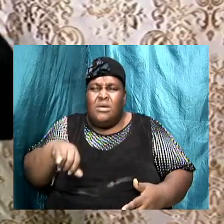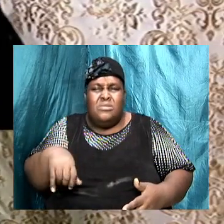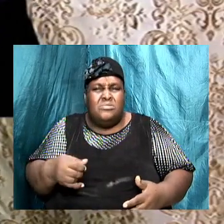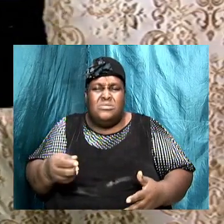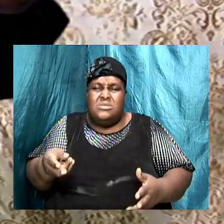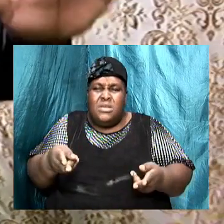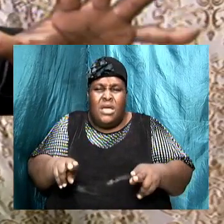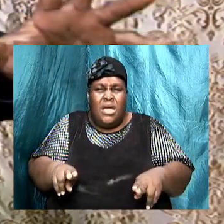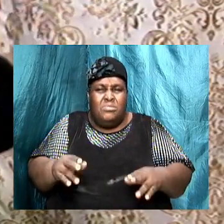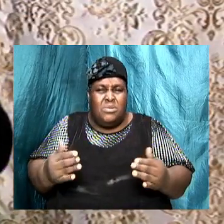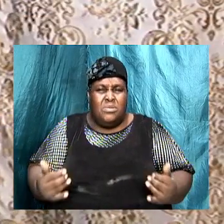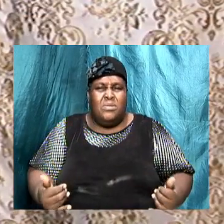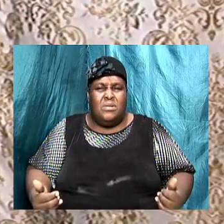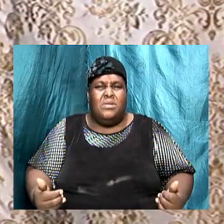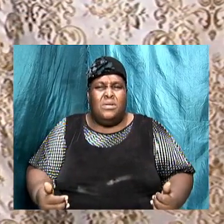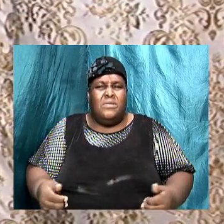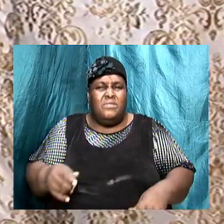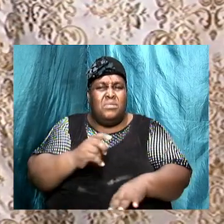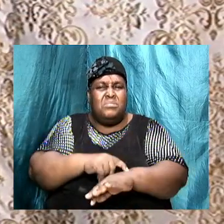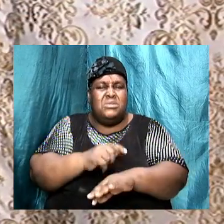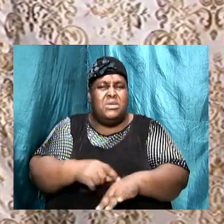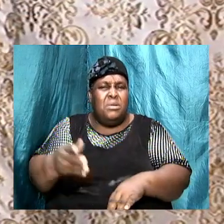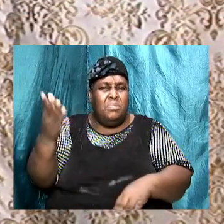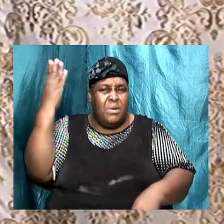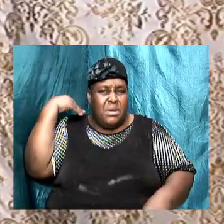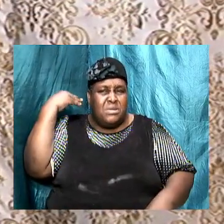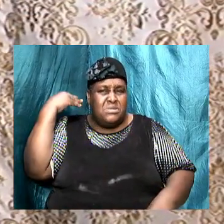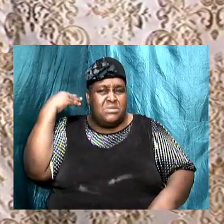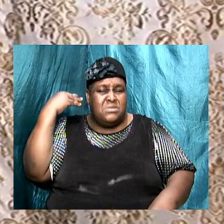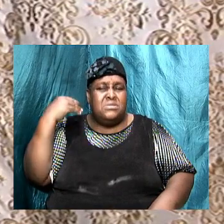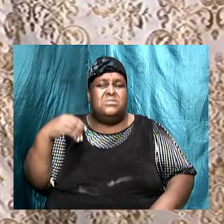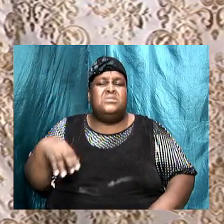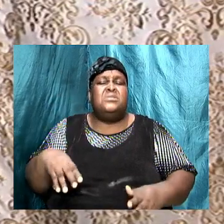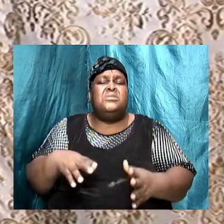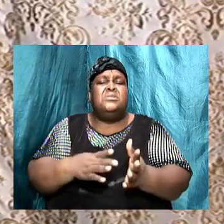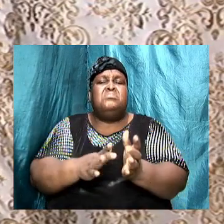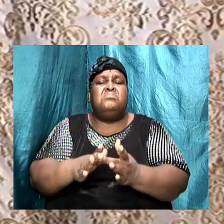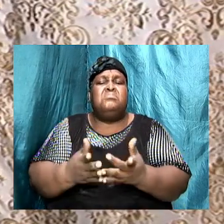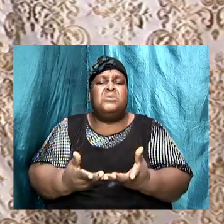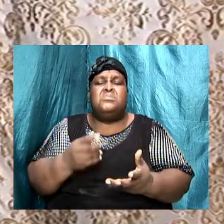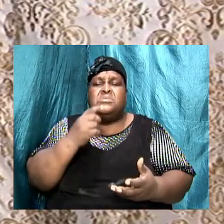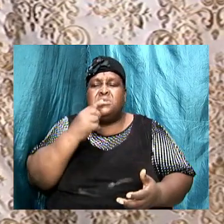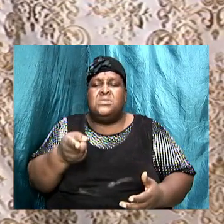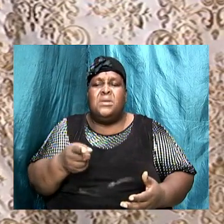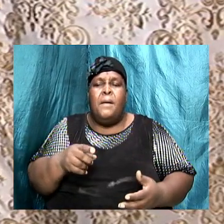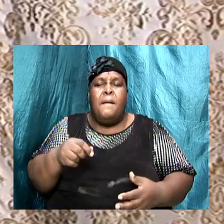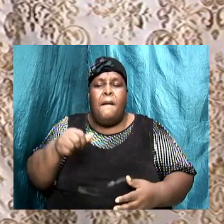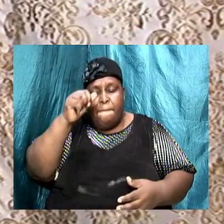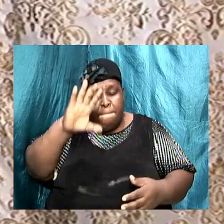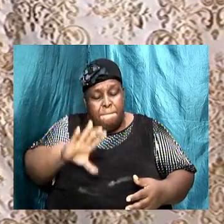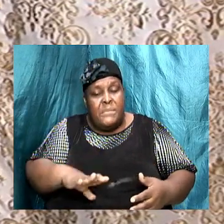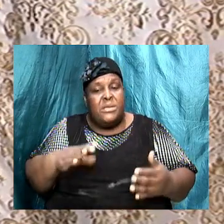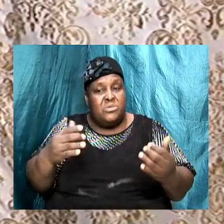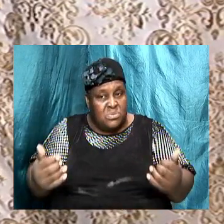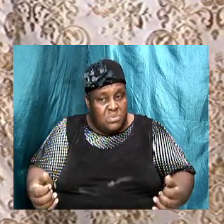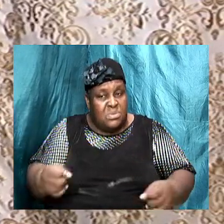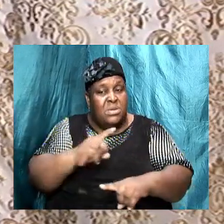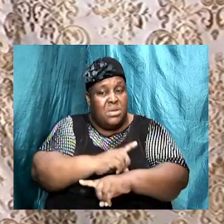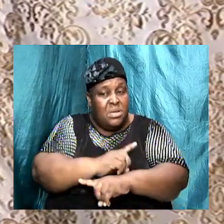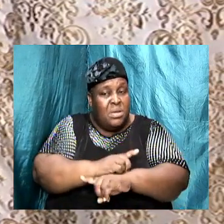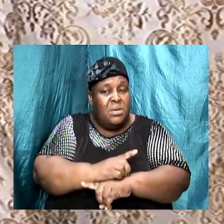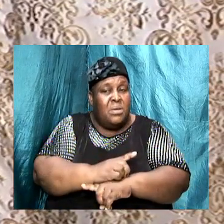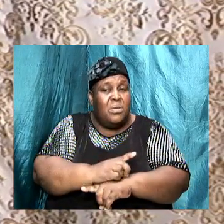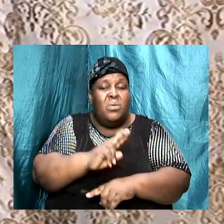from in time past. And the scripture says it, right? That we have men today who are